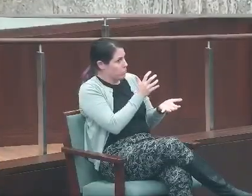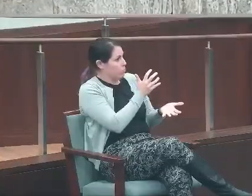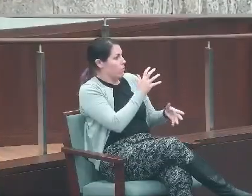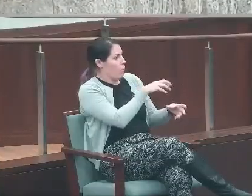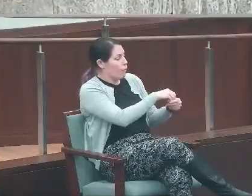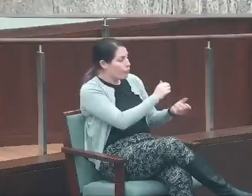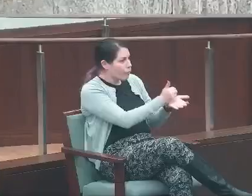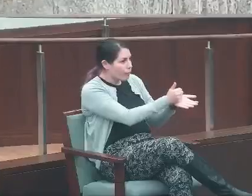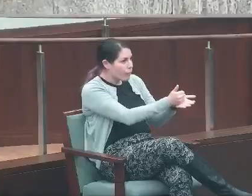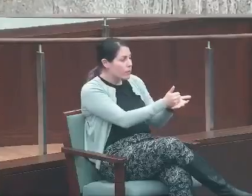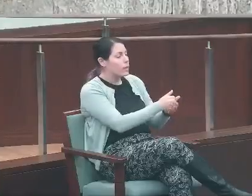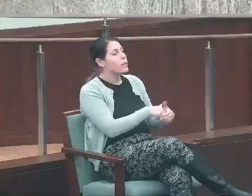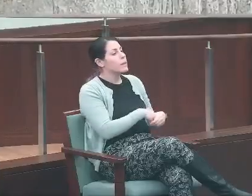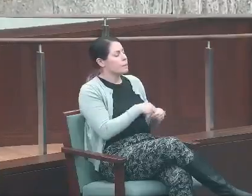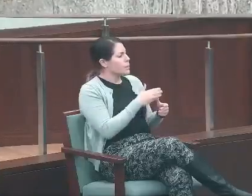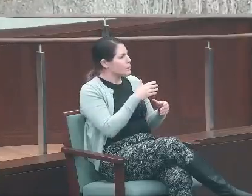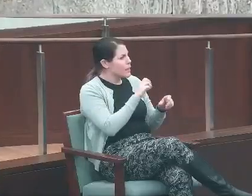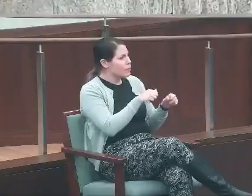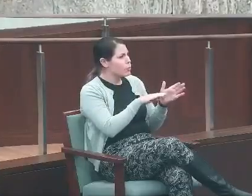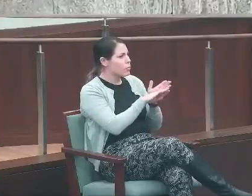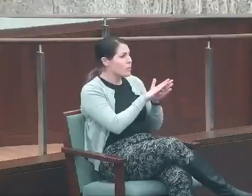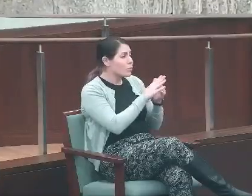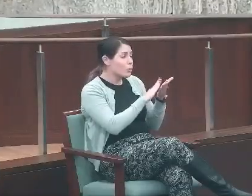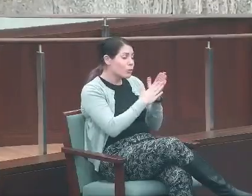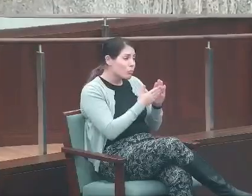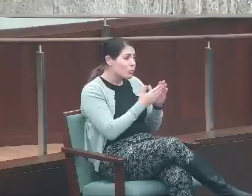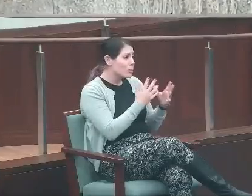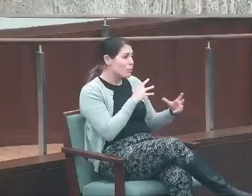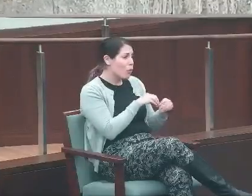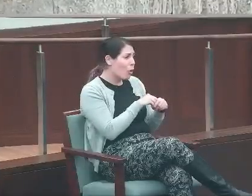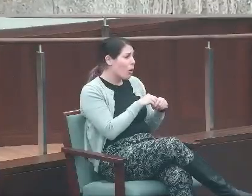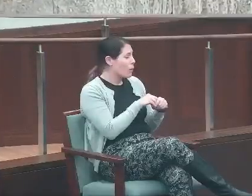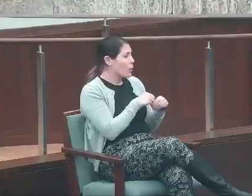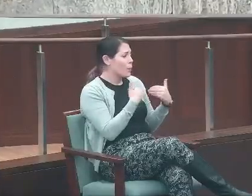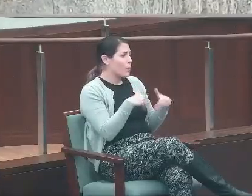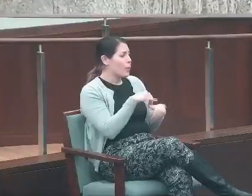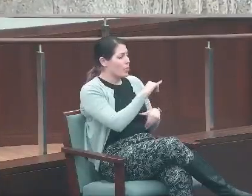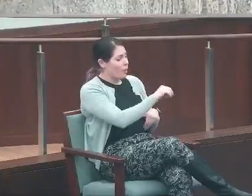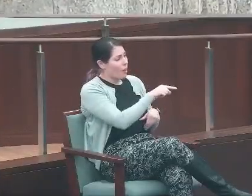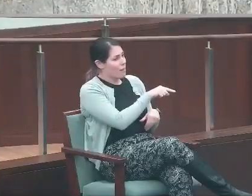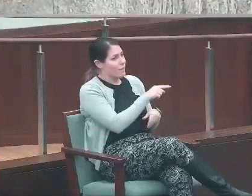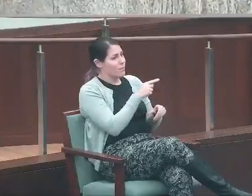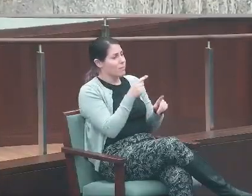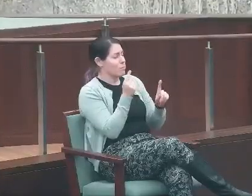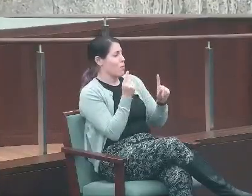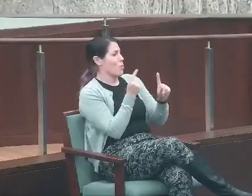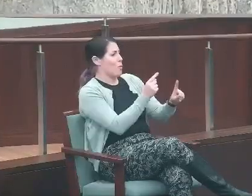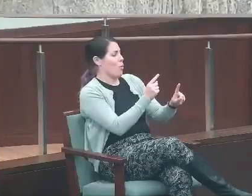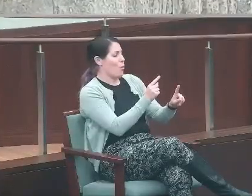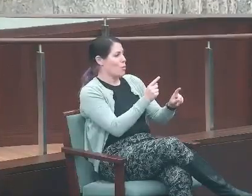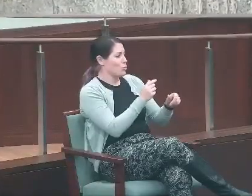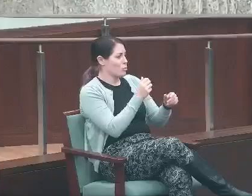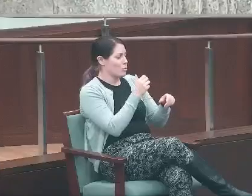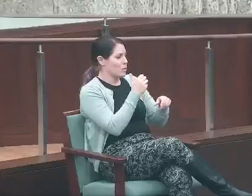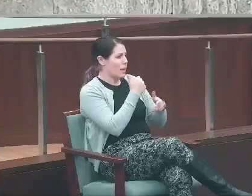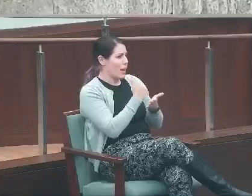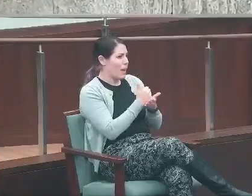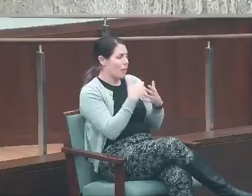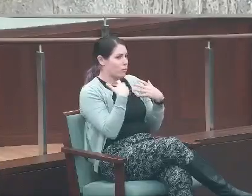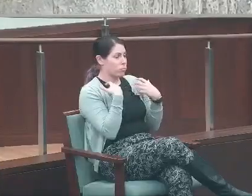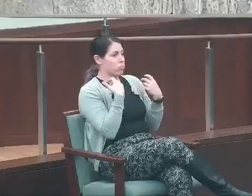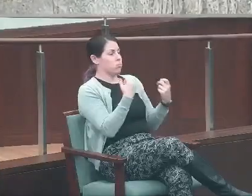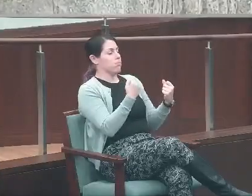effectively and building community and making the case for who we are and where we need to go through every one of